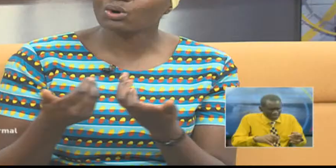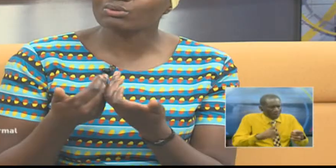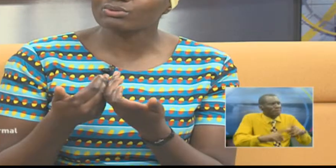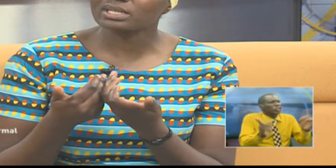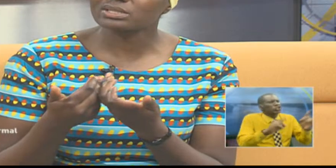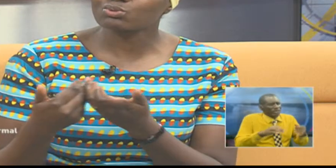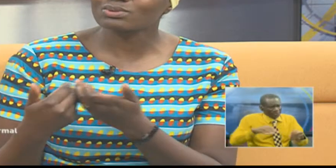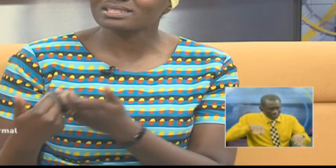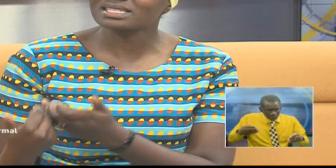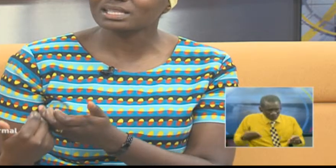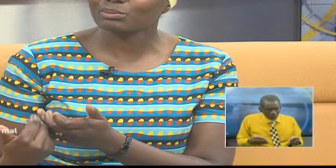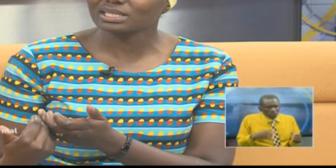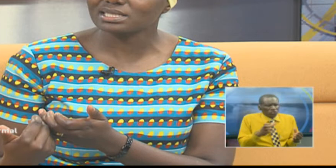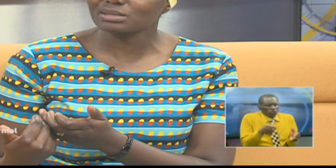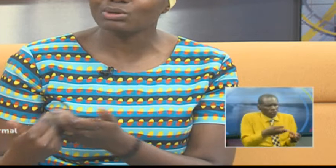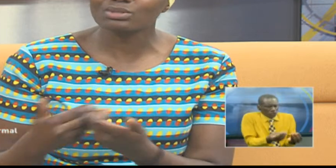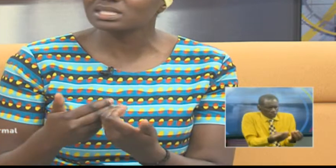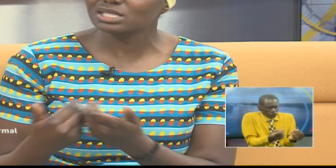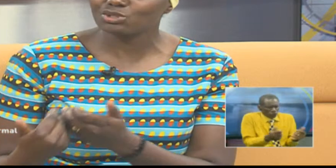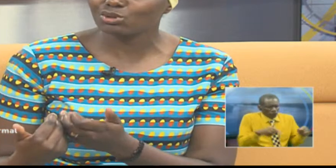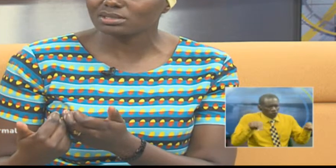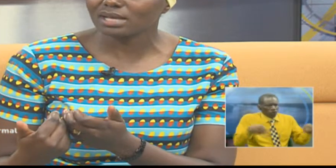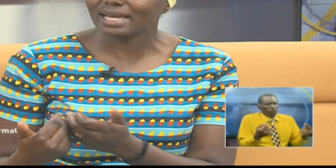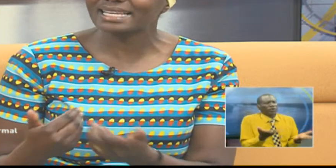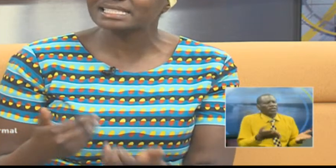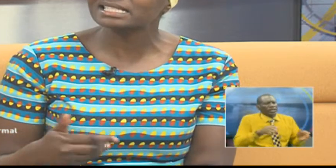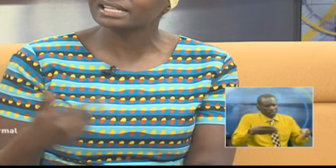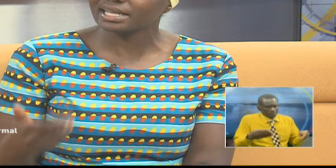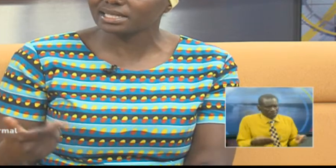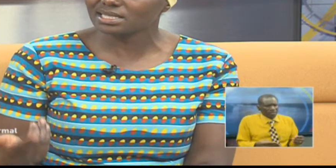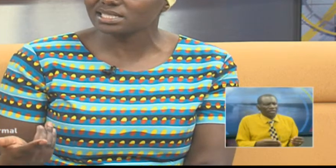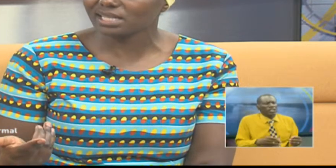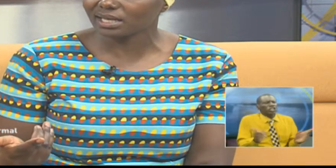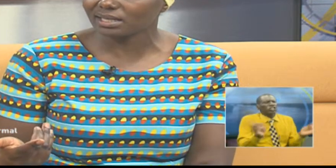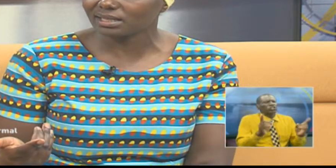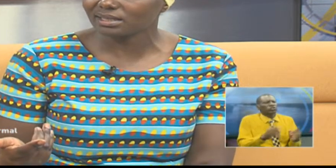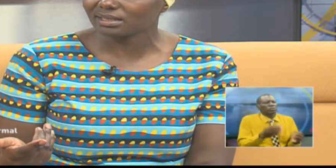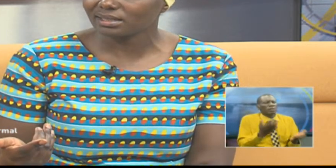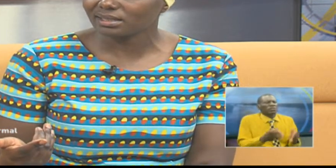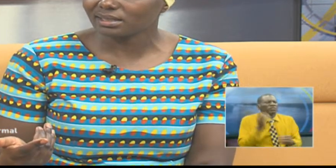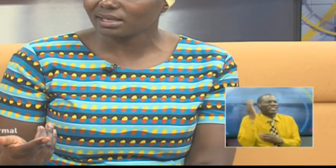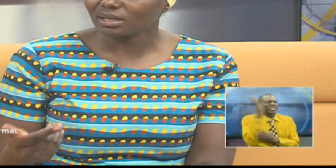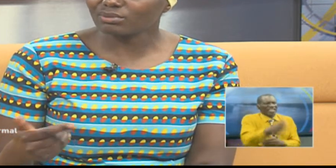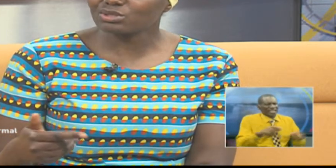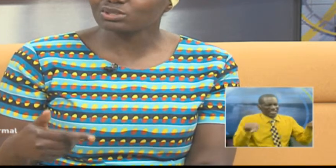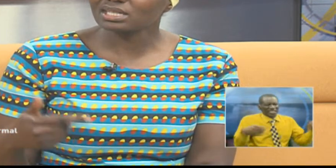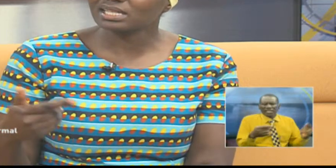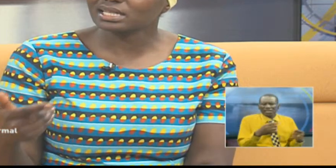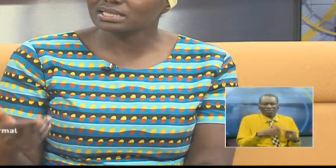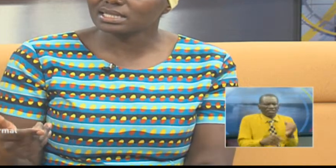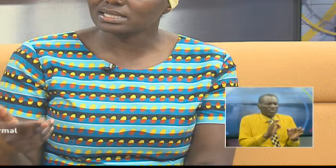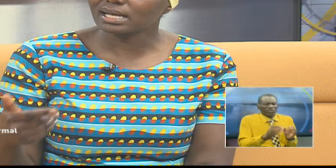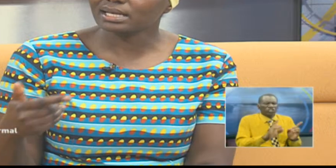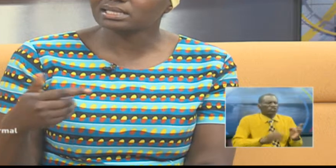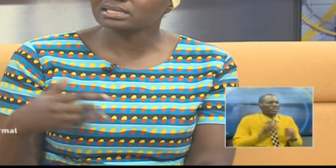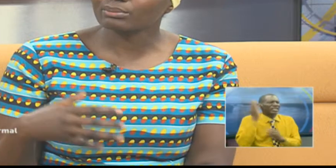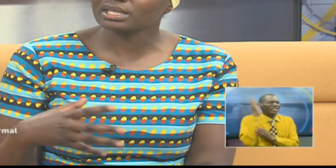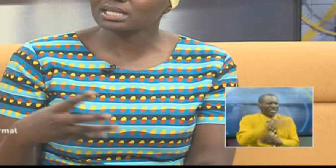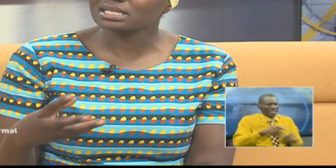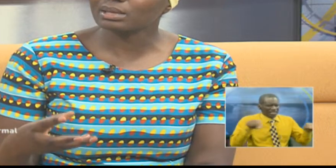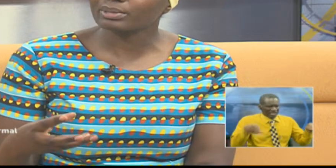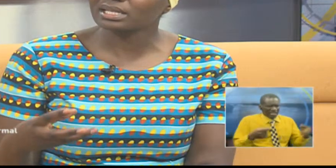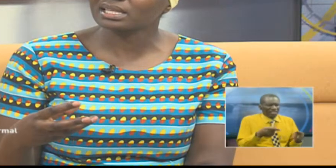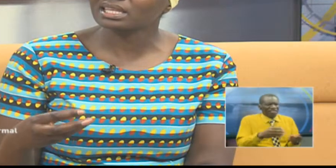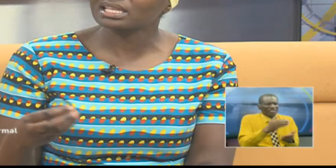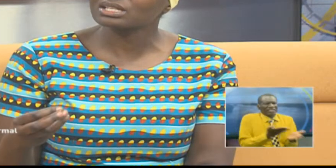this conflict with disability, because it is not, unless it's a direct attack. If it's not a direct attack, it's something